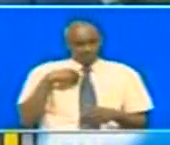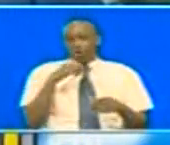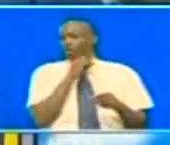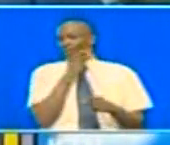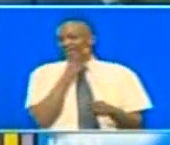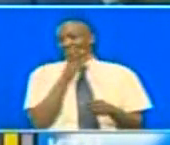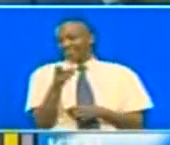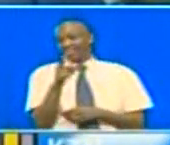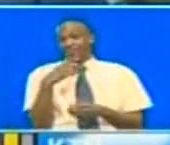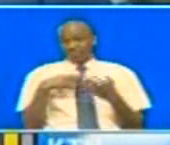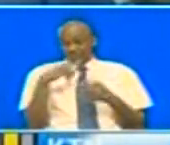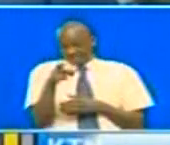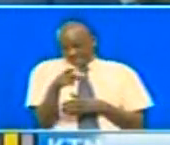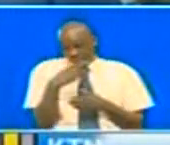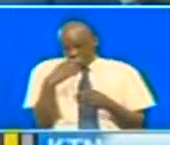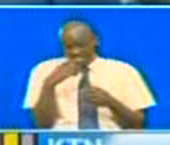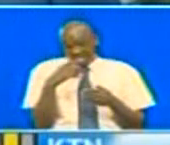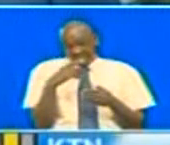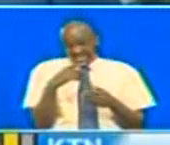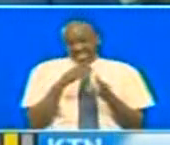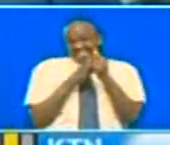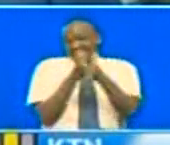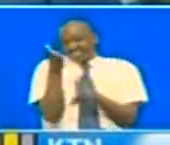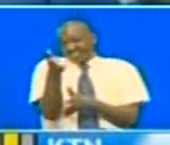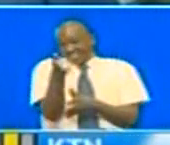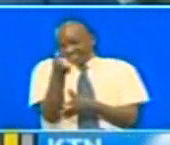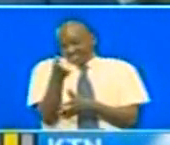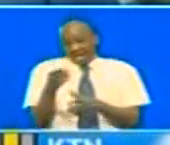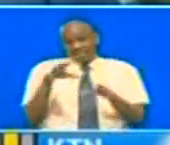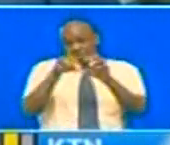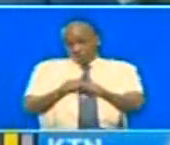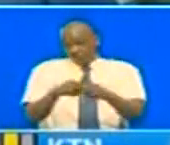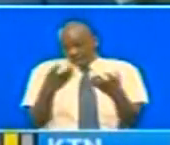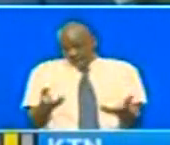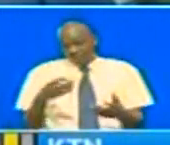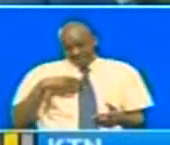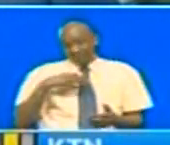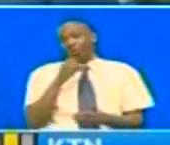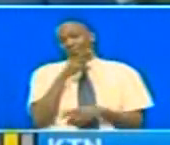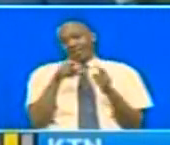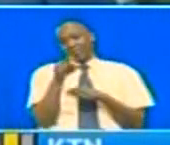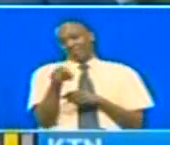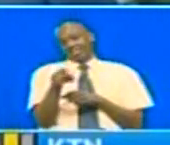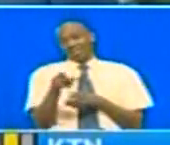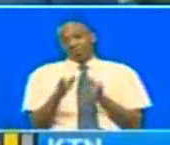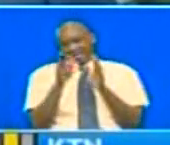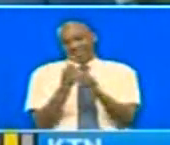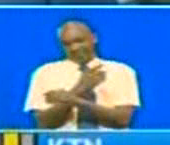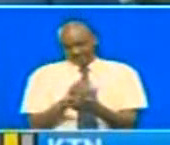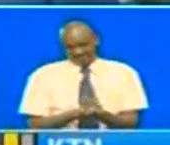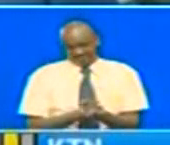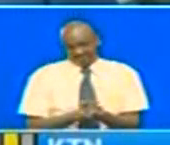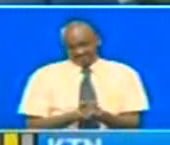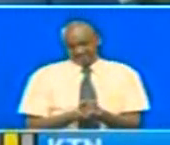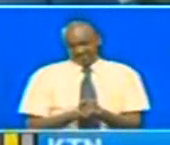how the current crop of leaders who are occupying Orange offices, you, Ababu Namwamba and the rest, how fair